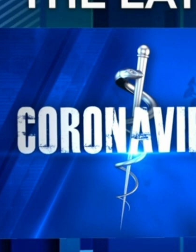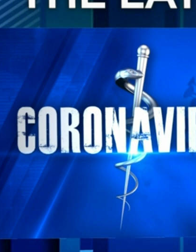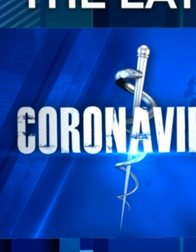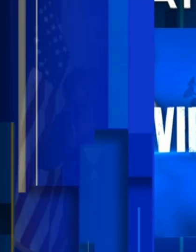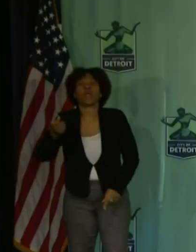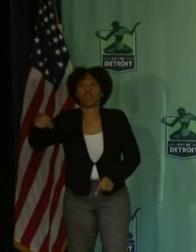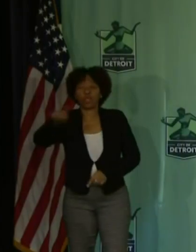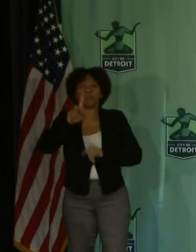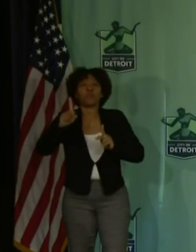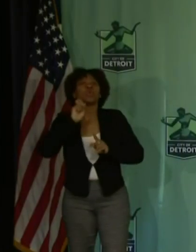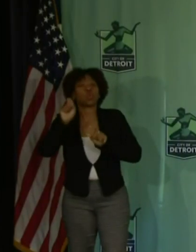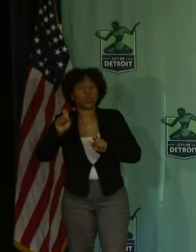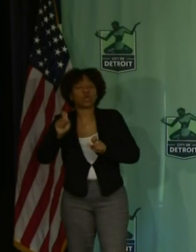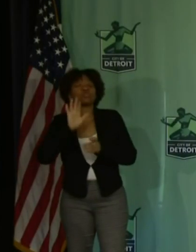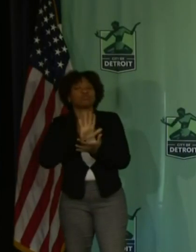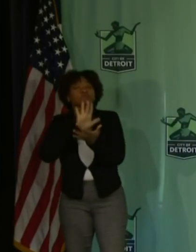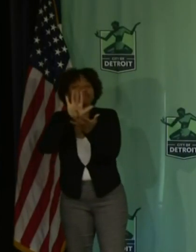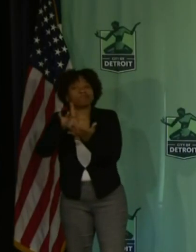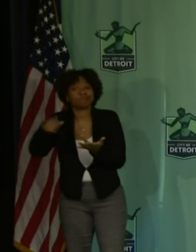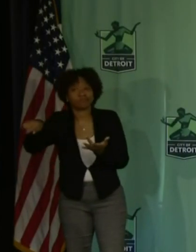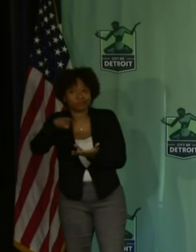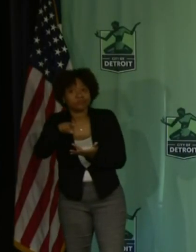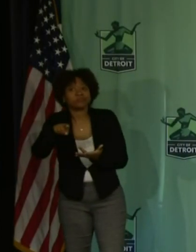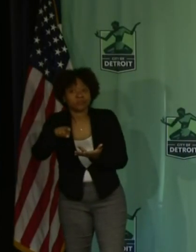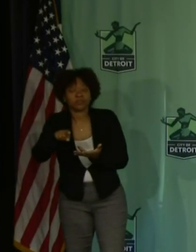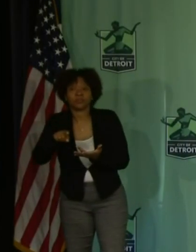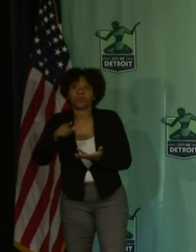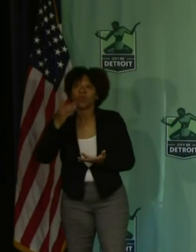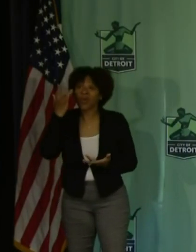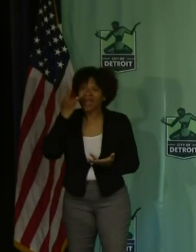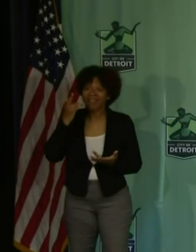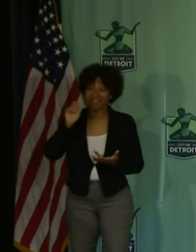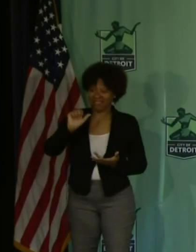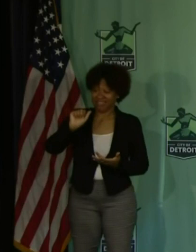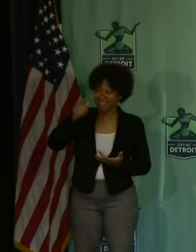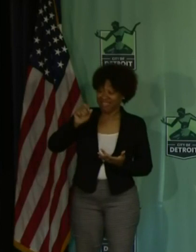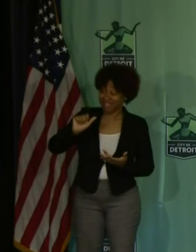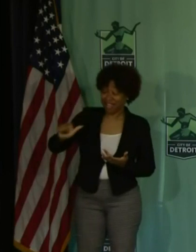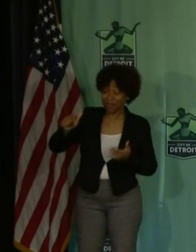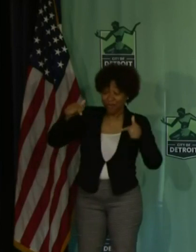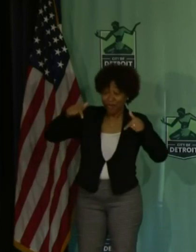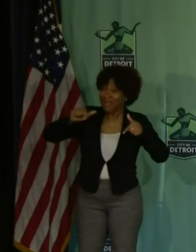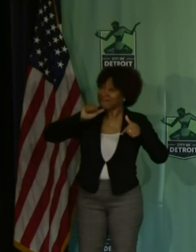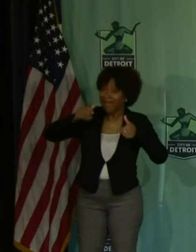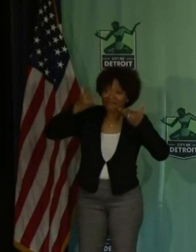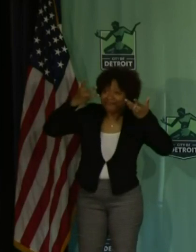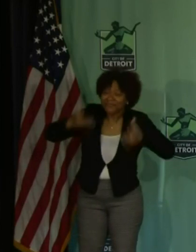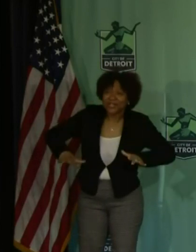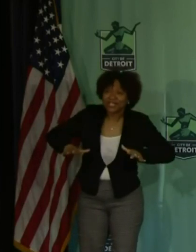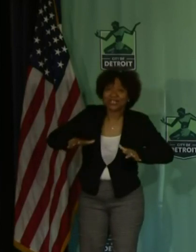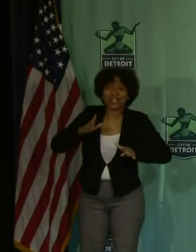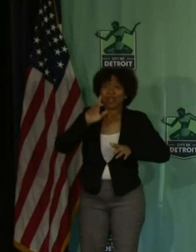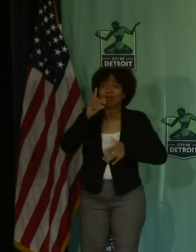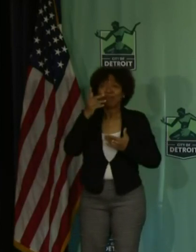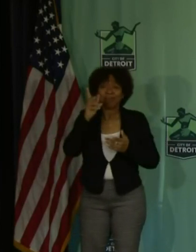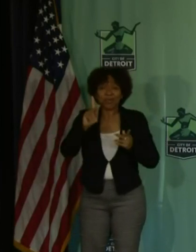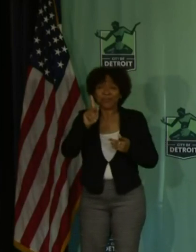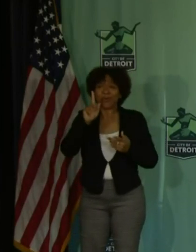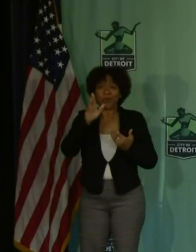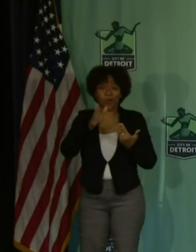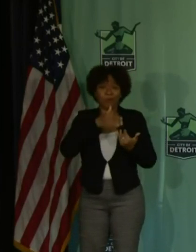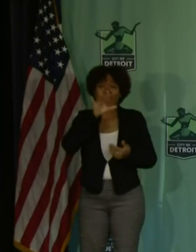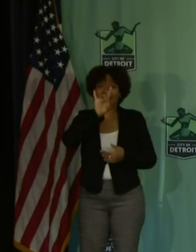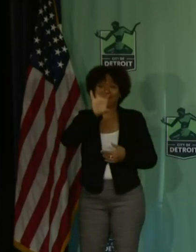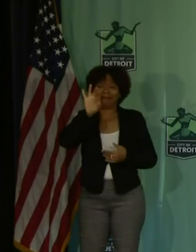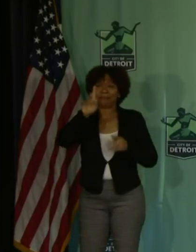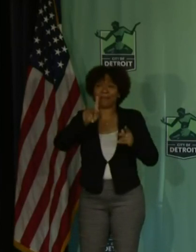rate. We are burying 100 of our neighbors in April. We don't want to bury another 100 of our neighbors in May. And